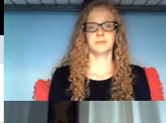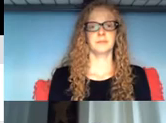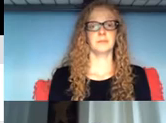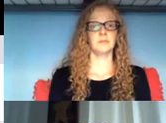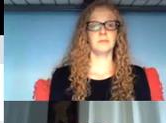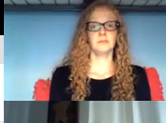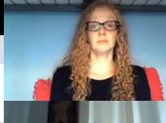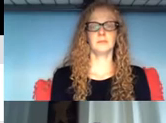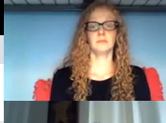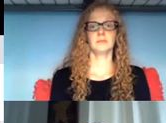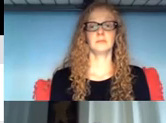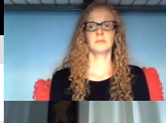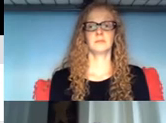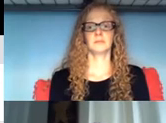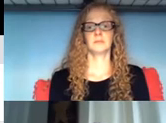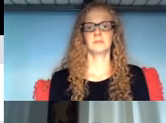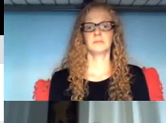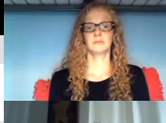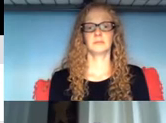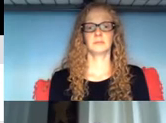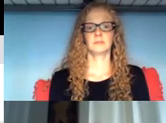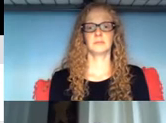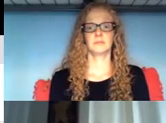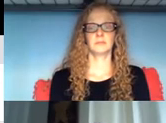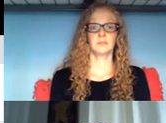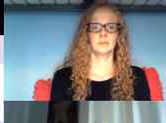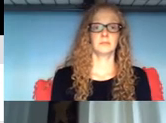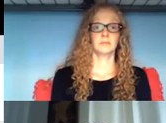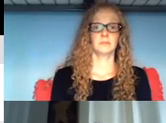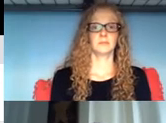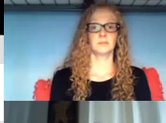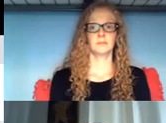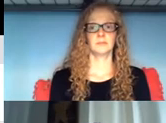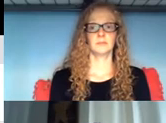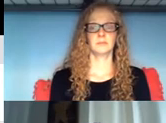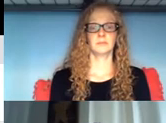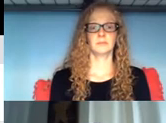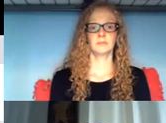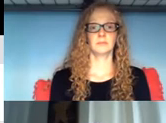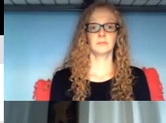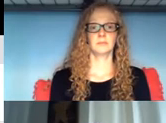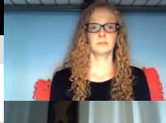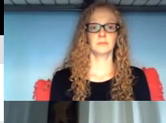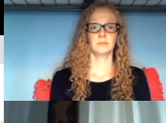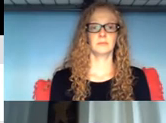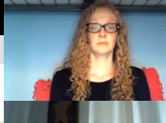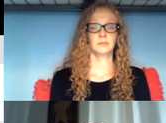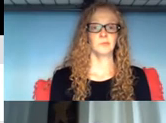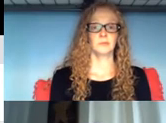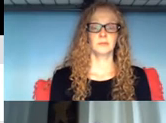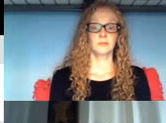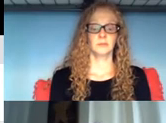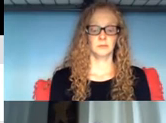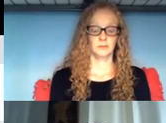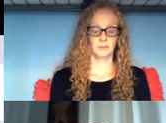these technologies are doing, whether you're using them or you're using something else. I always found it extremely